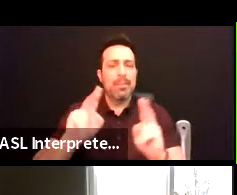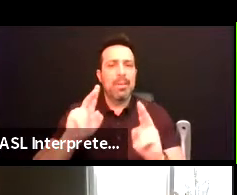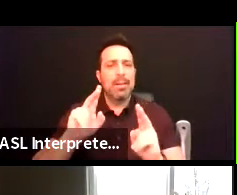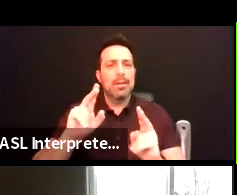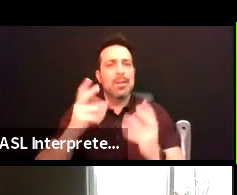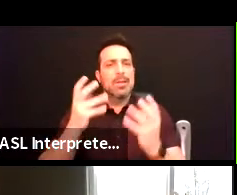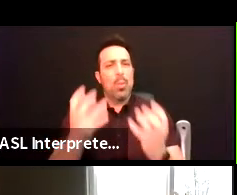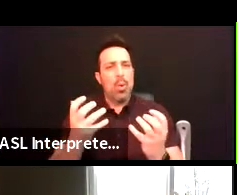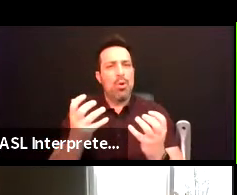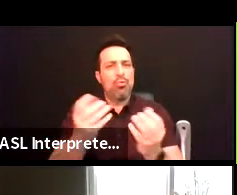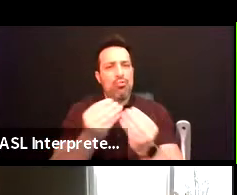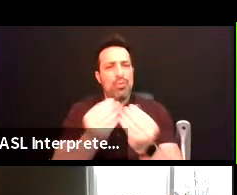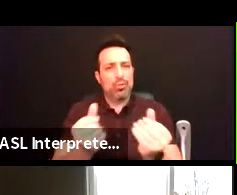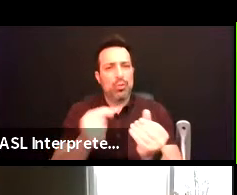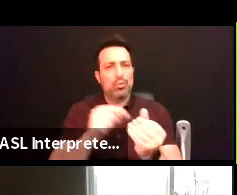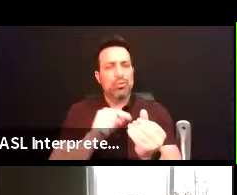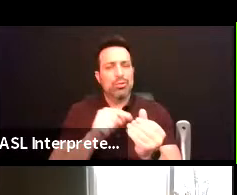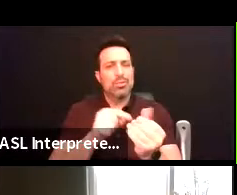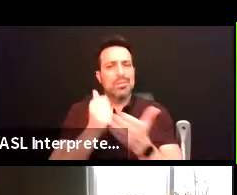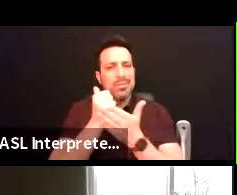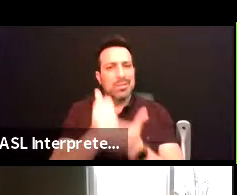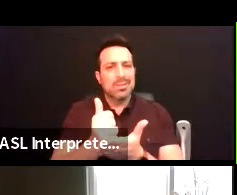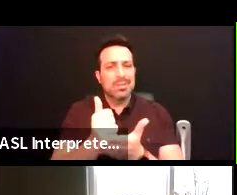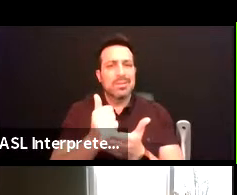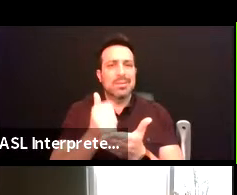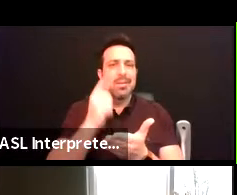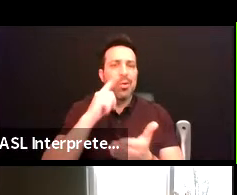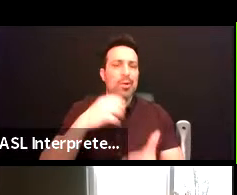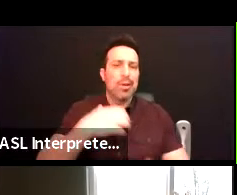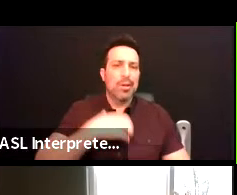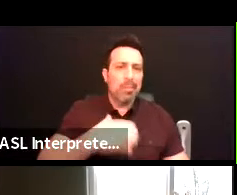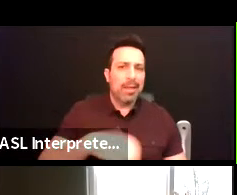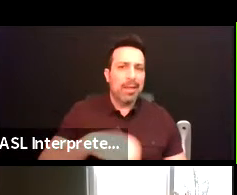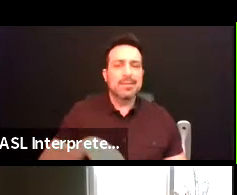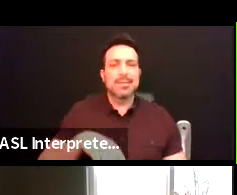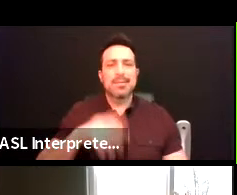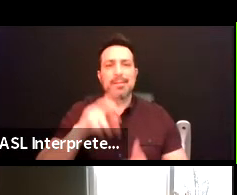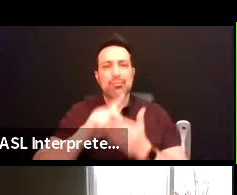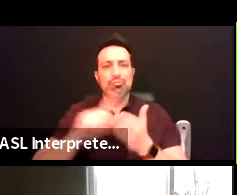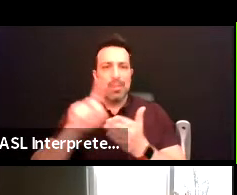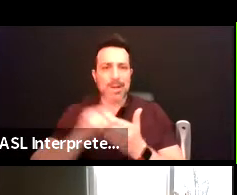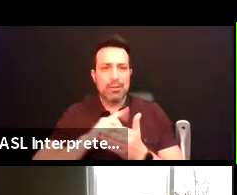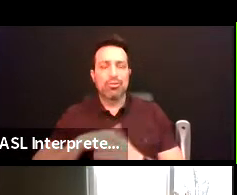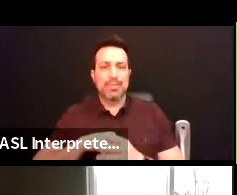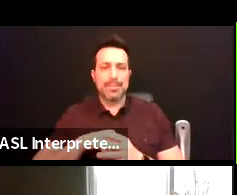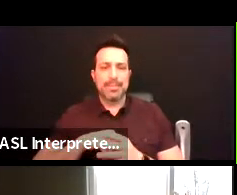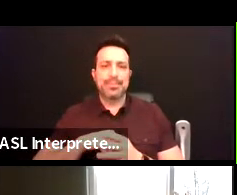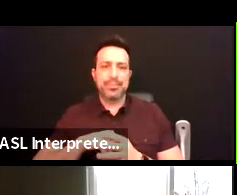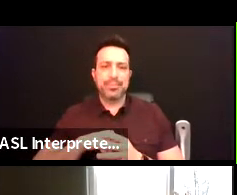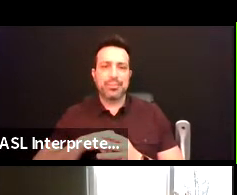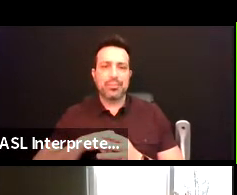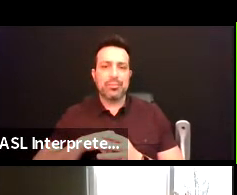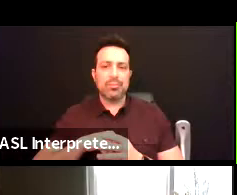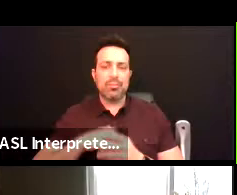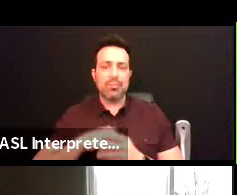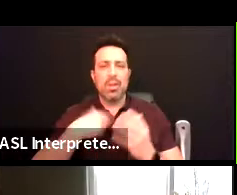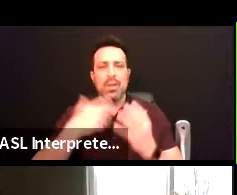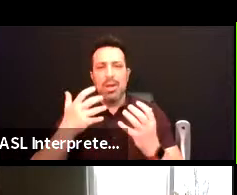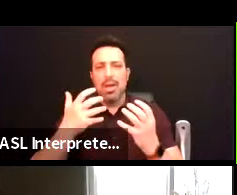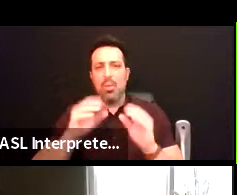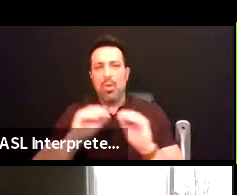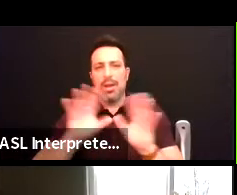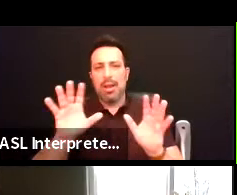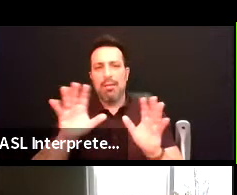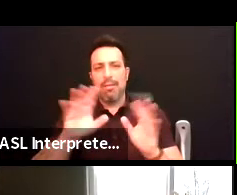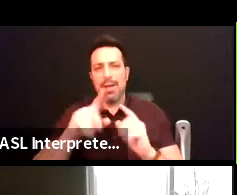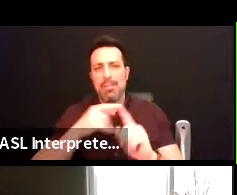seeking resolution and assistance regarding complaints of discrimination. And I want to just clarify a little